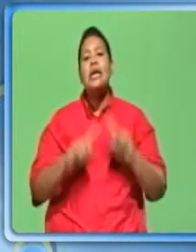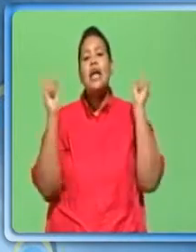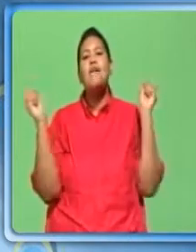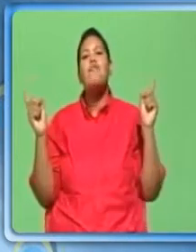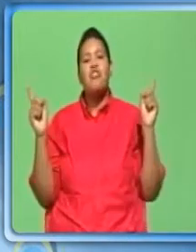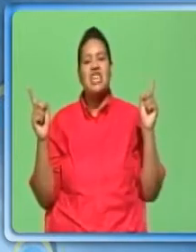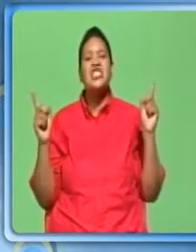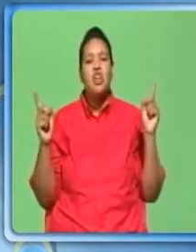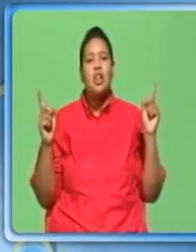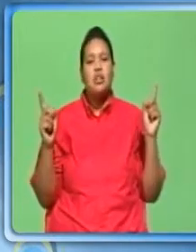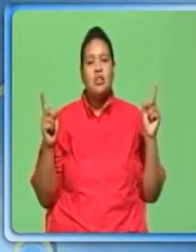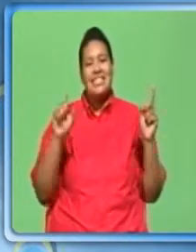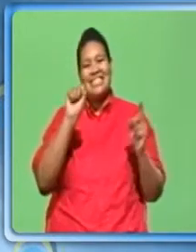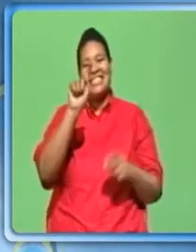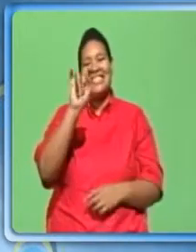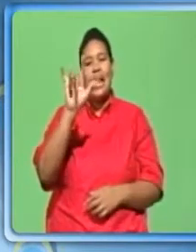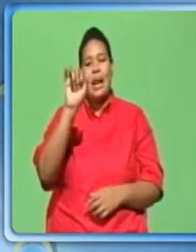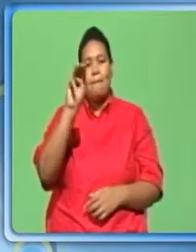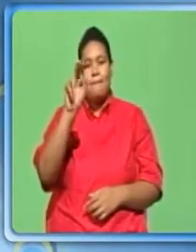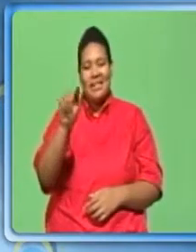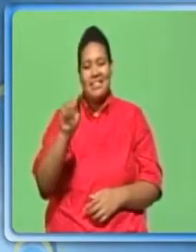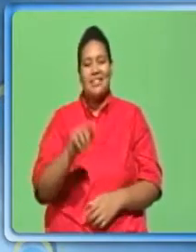differential settlement.